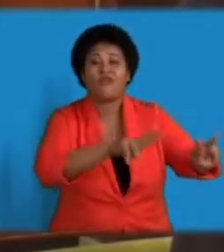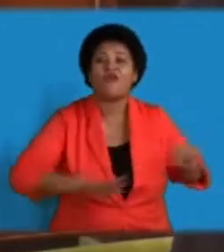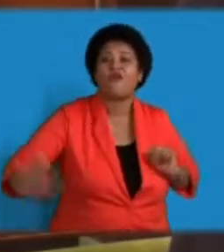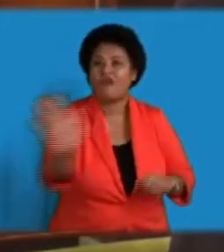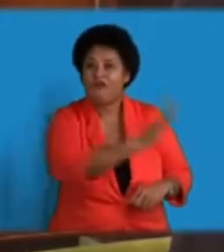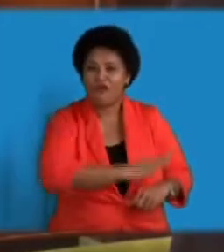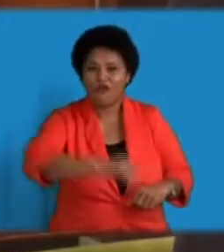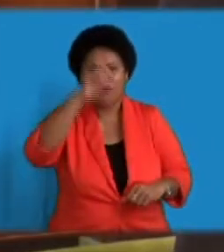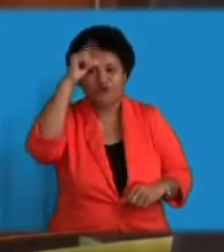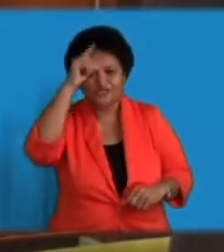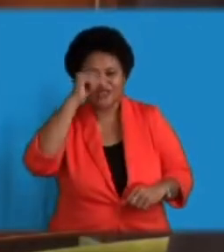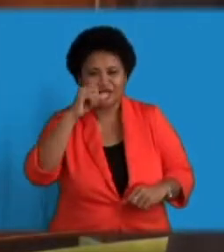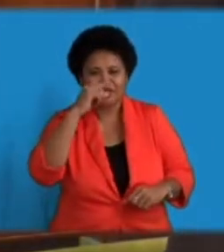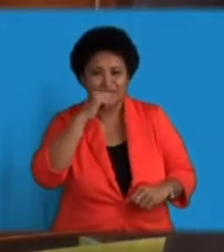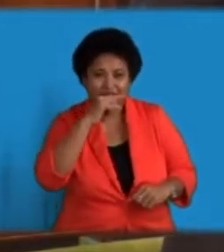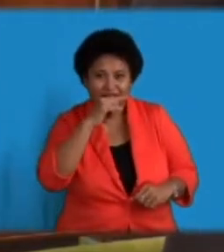Madam Speaker,